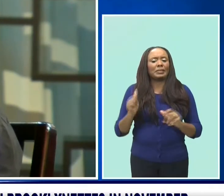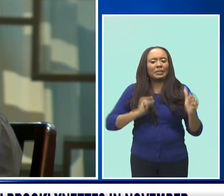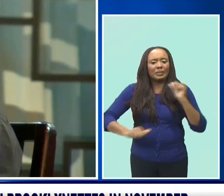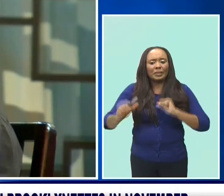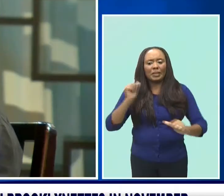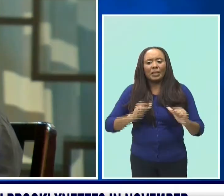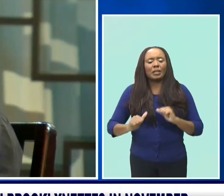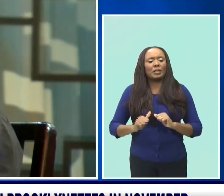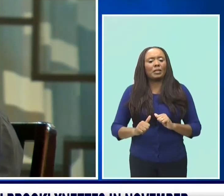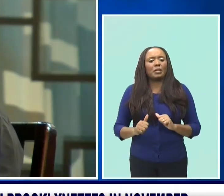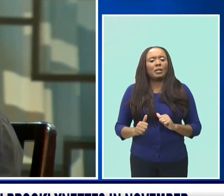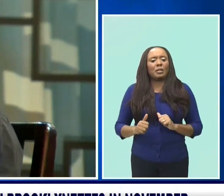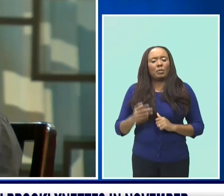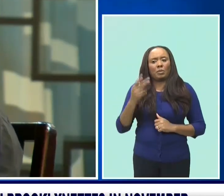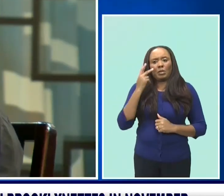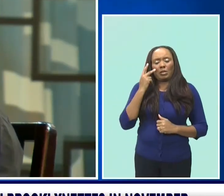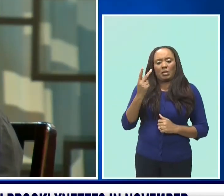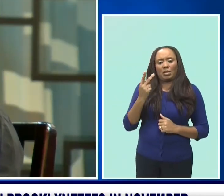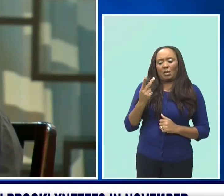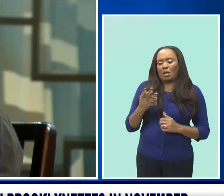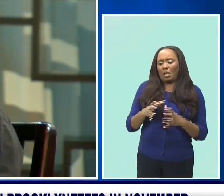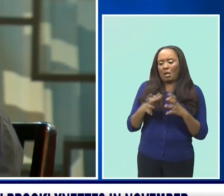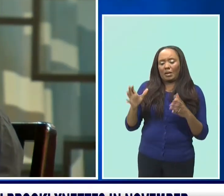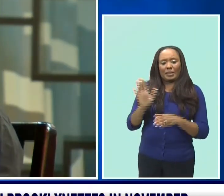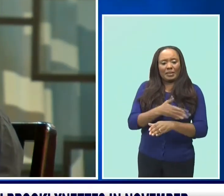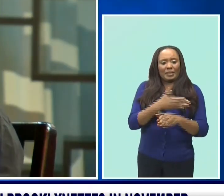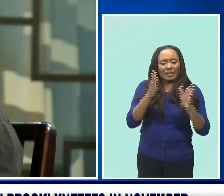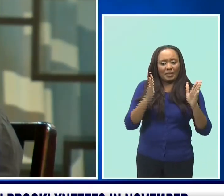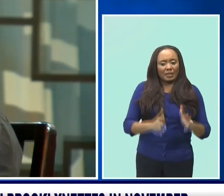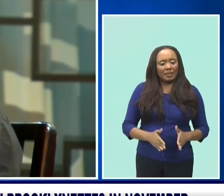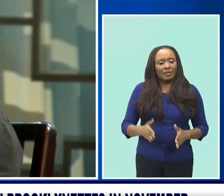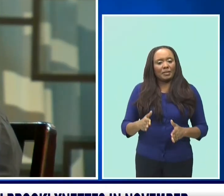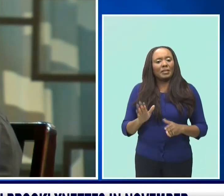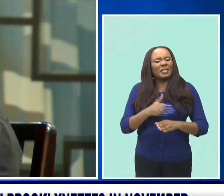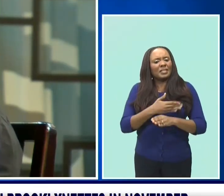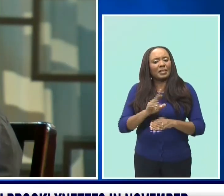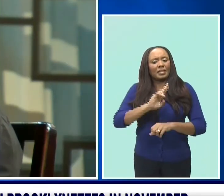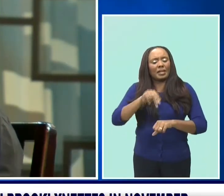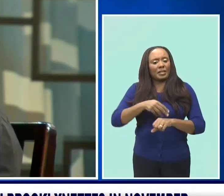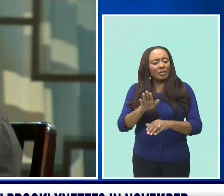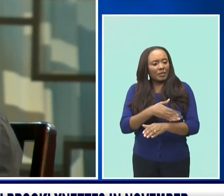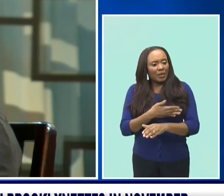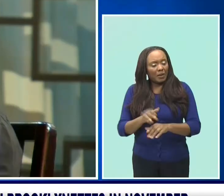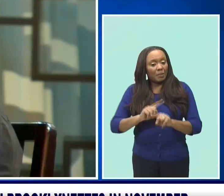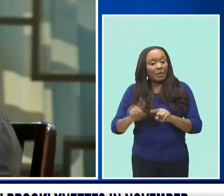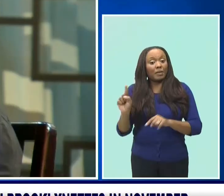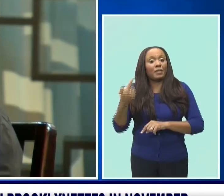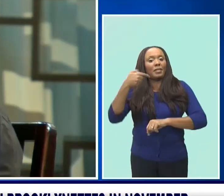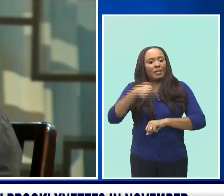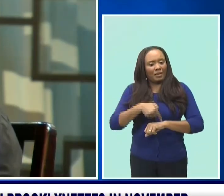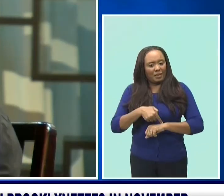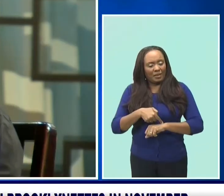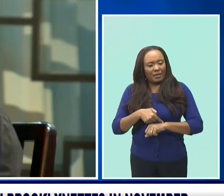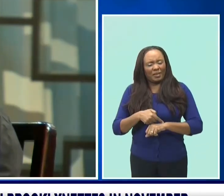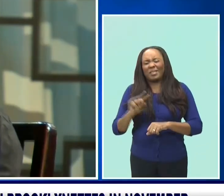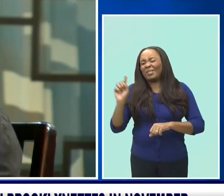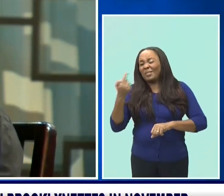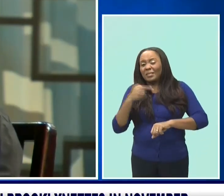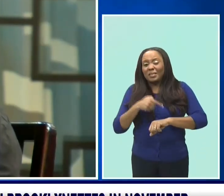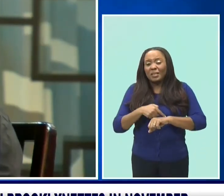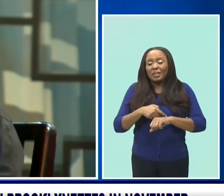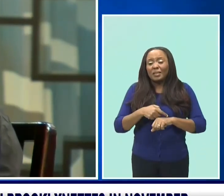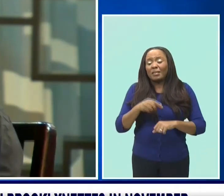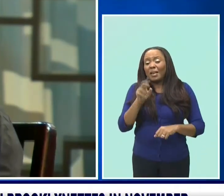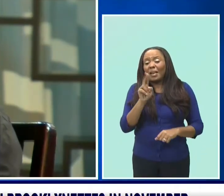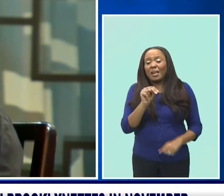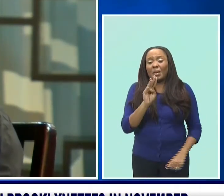featured chefs in the past, we would have had singers come up and do the national anthem. So for the first time last season, and the first time that any NBA